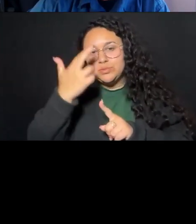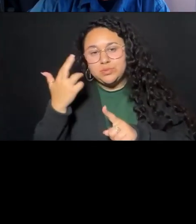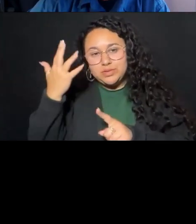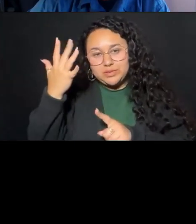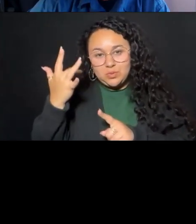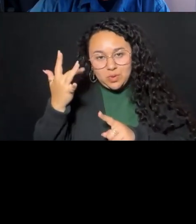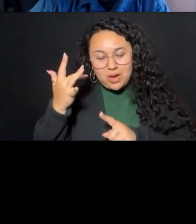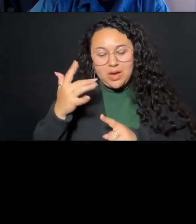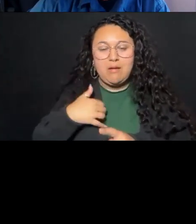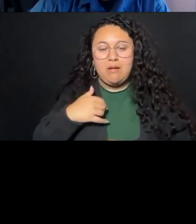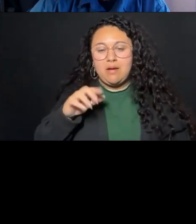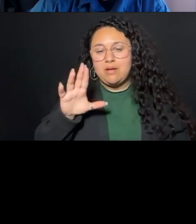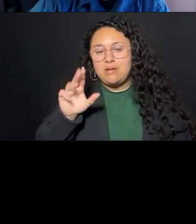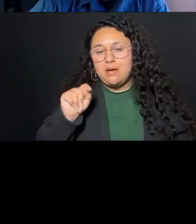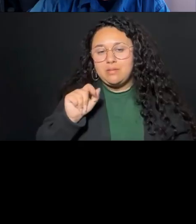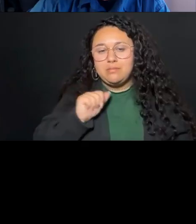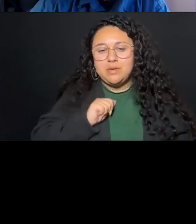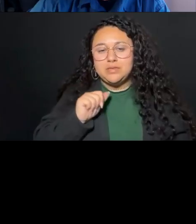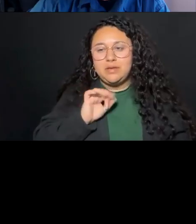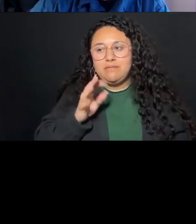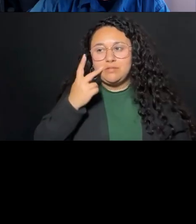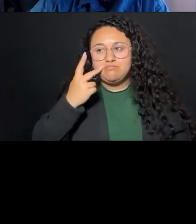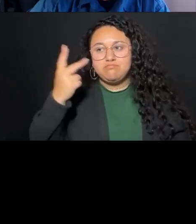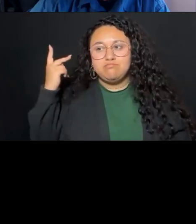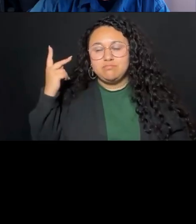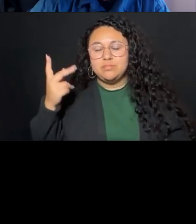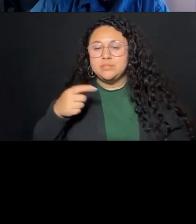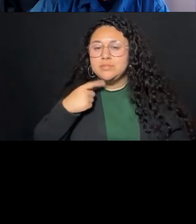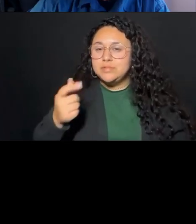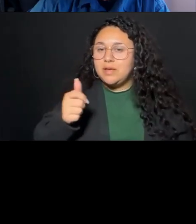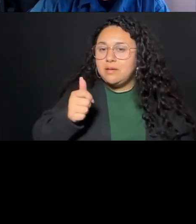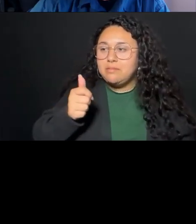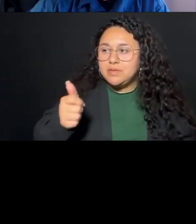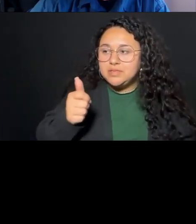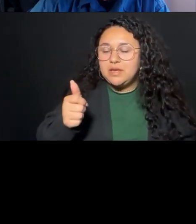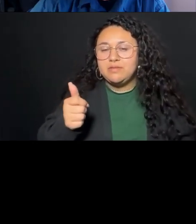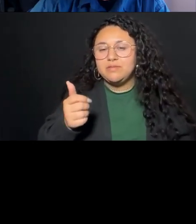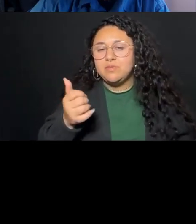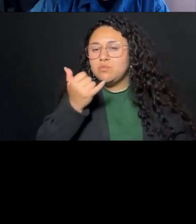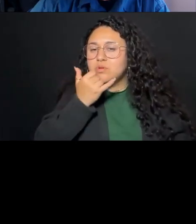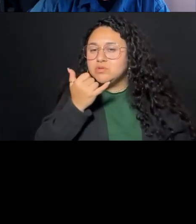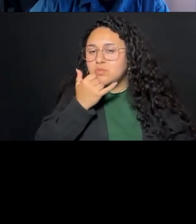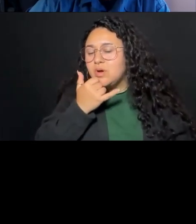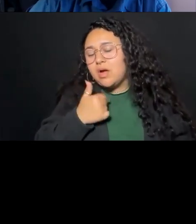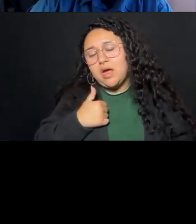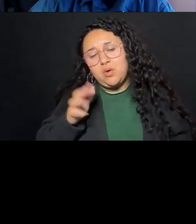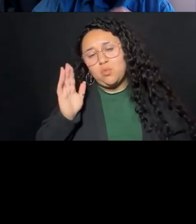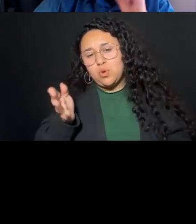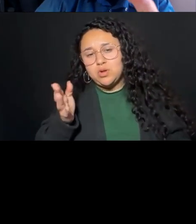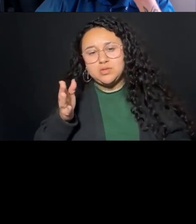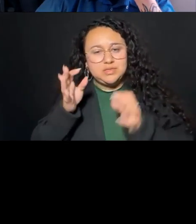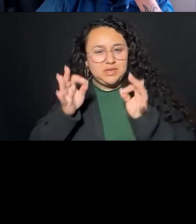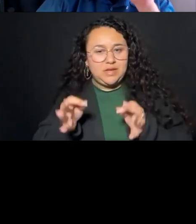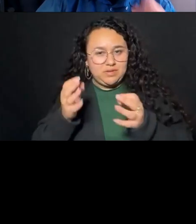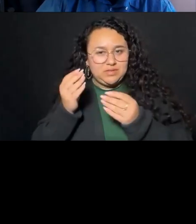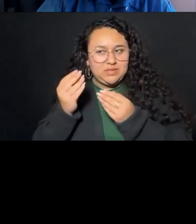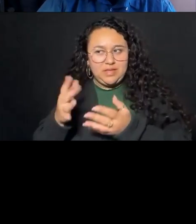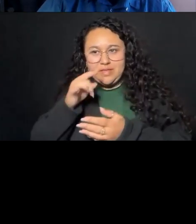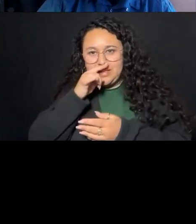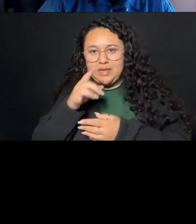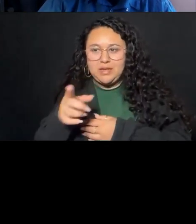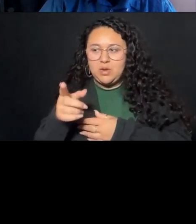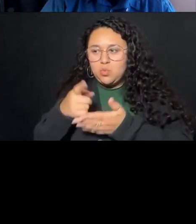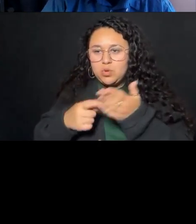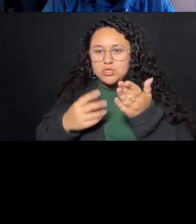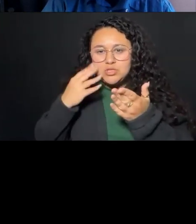cut myself. If I could go back and like tell myself like what was wrong, like I would like definitely tell that kid that like, hey, what